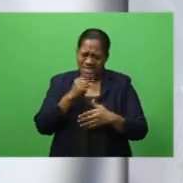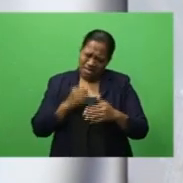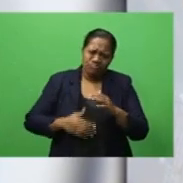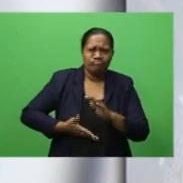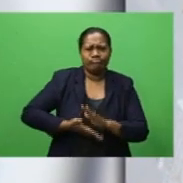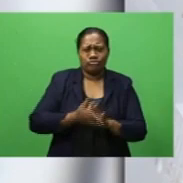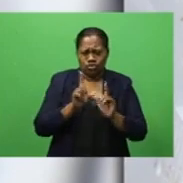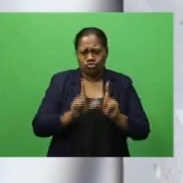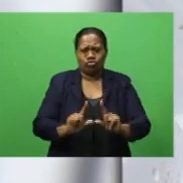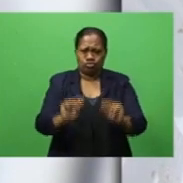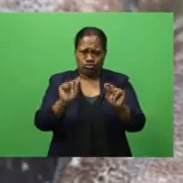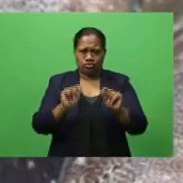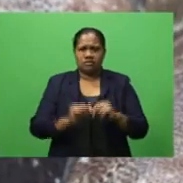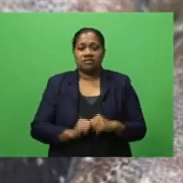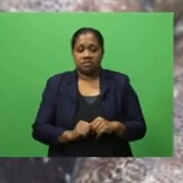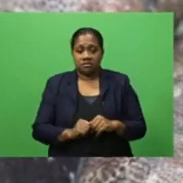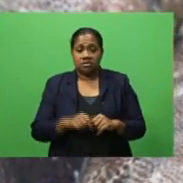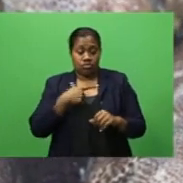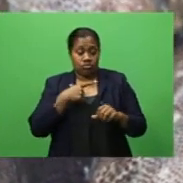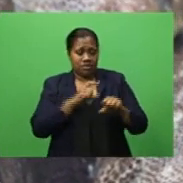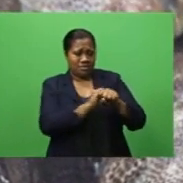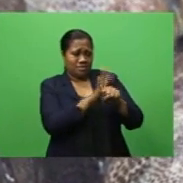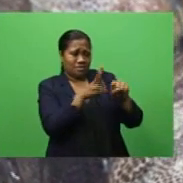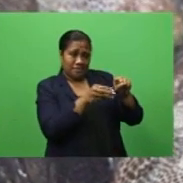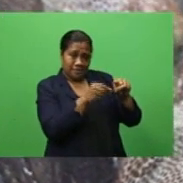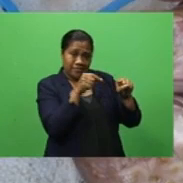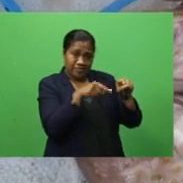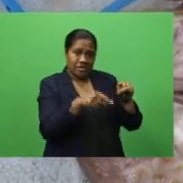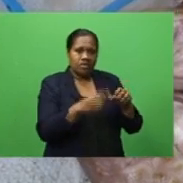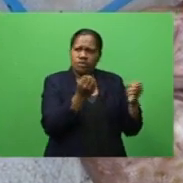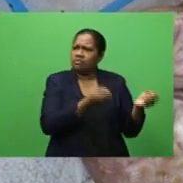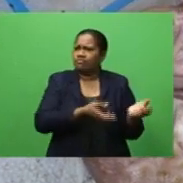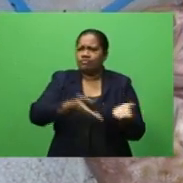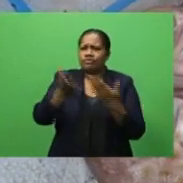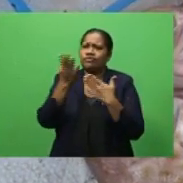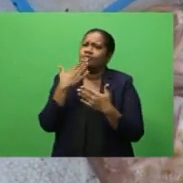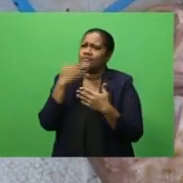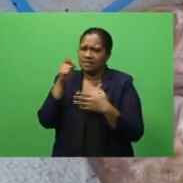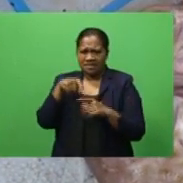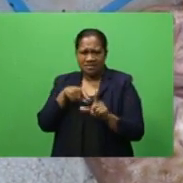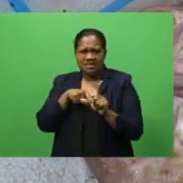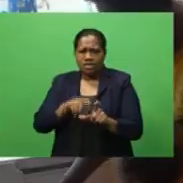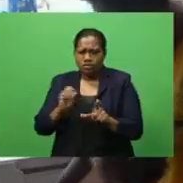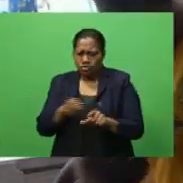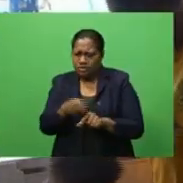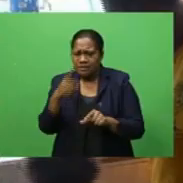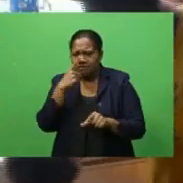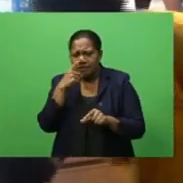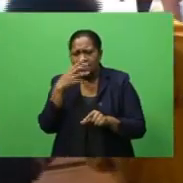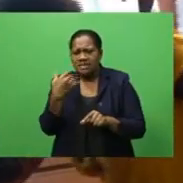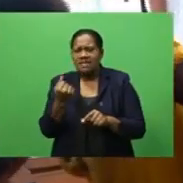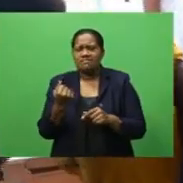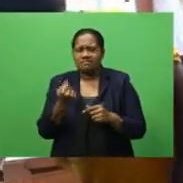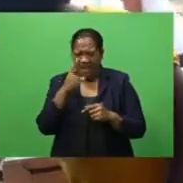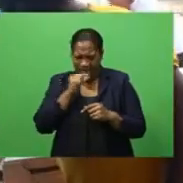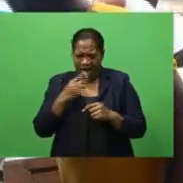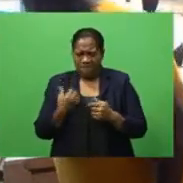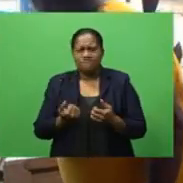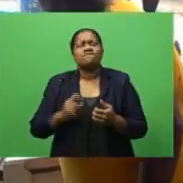severe impacts of COVID-19, the submission to forego the ban this year to ensure people have food security, as many